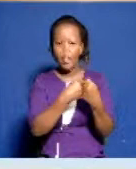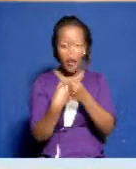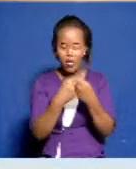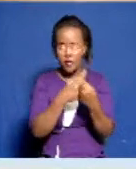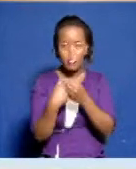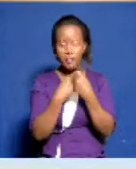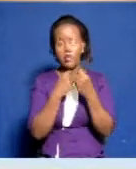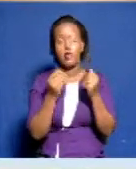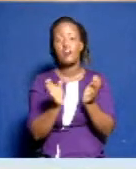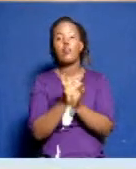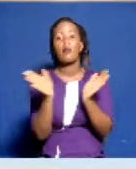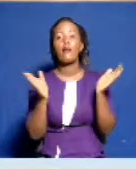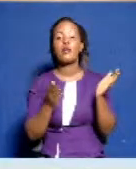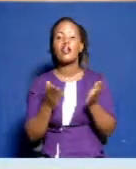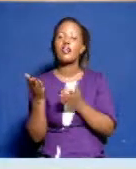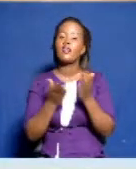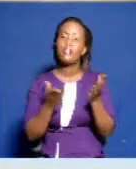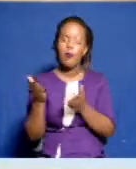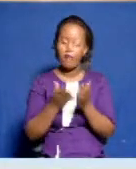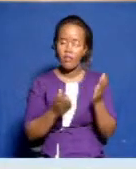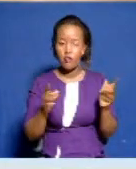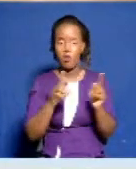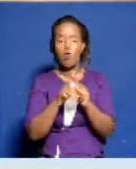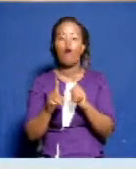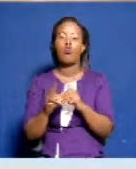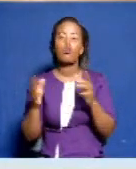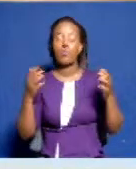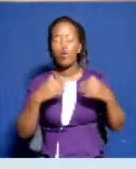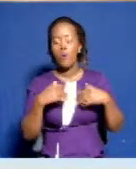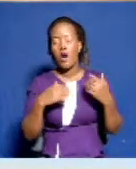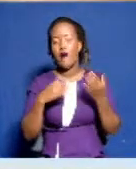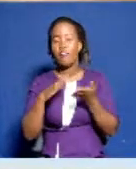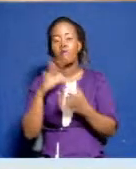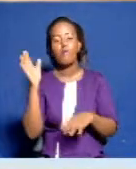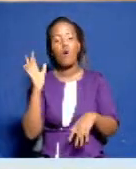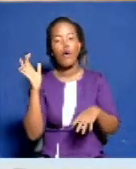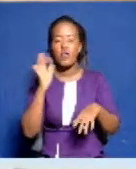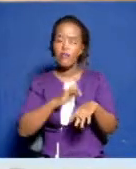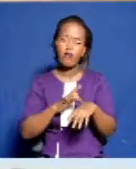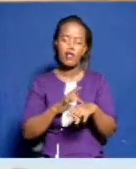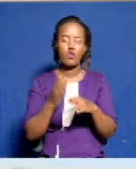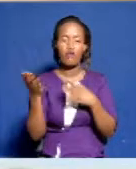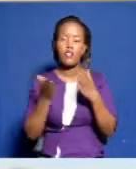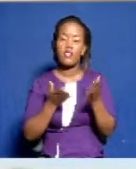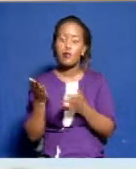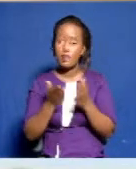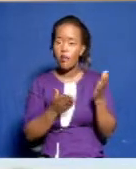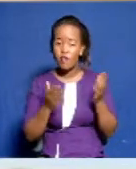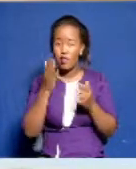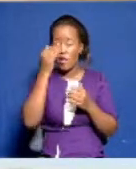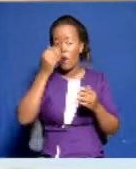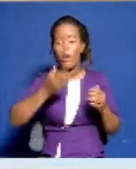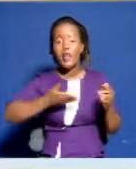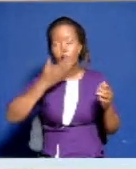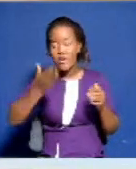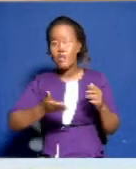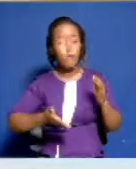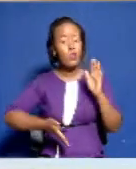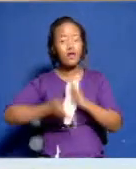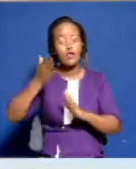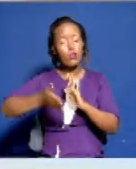delivery and tested the preparedness of the service to respond to disasters